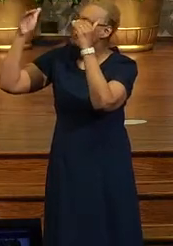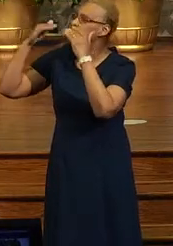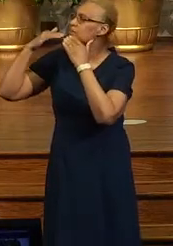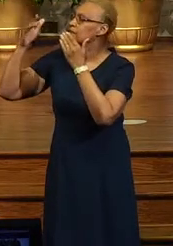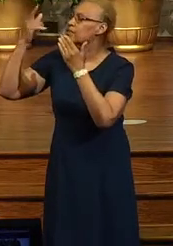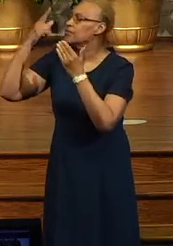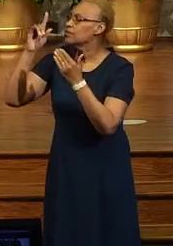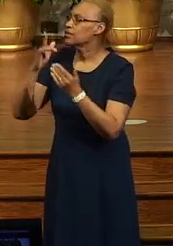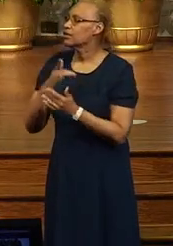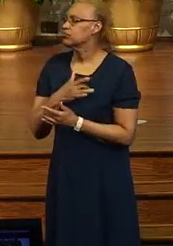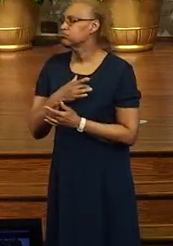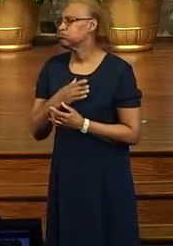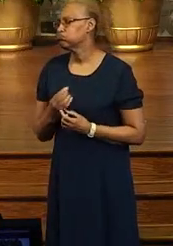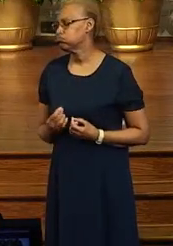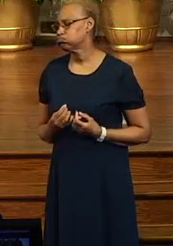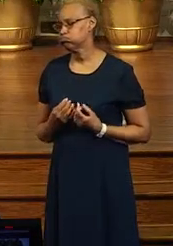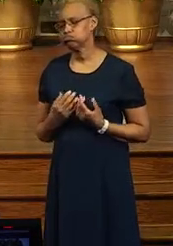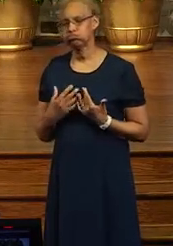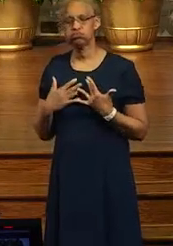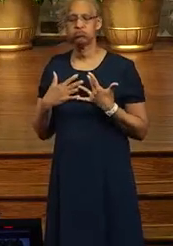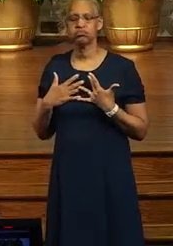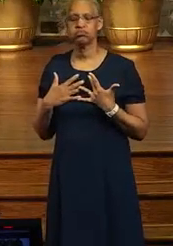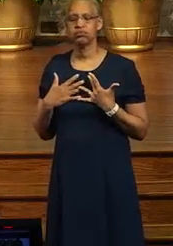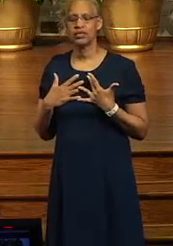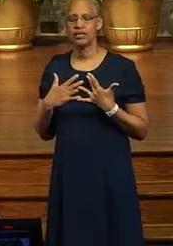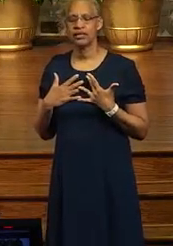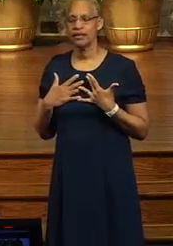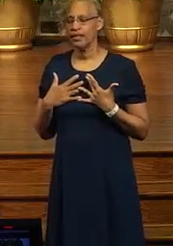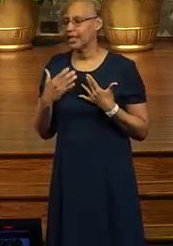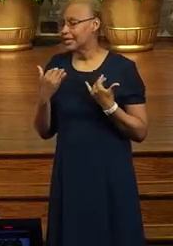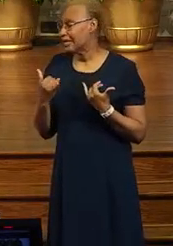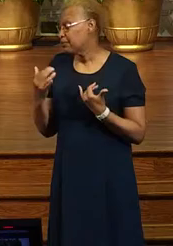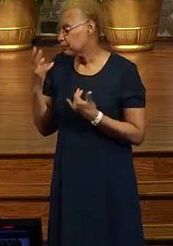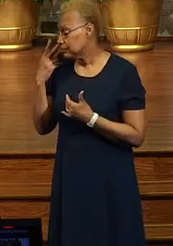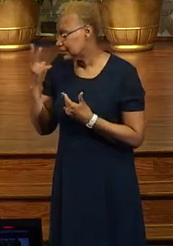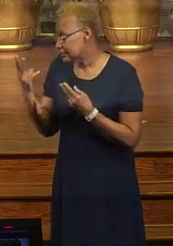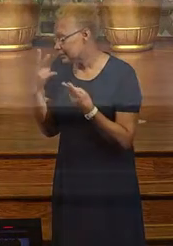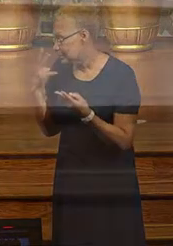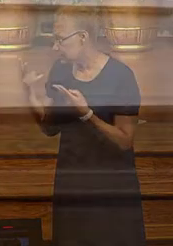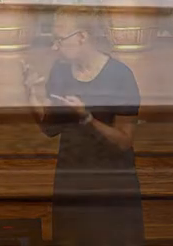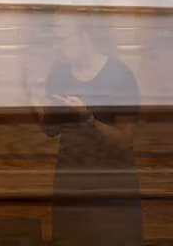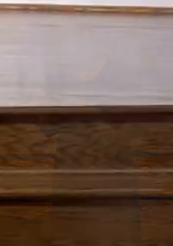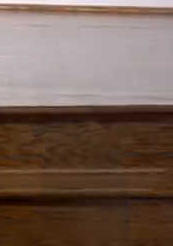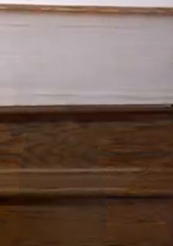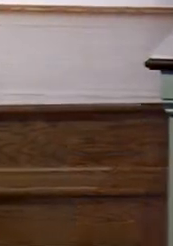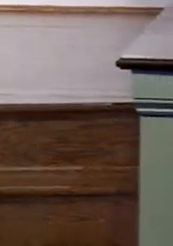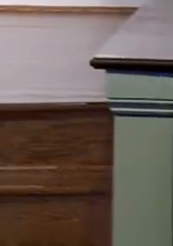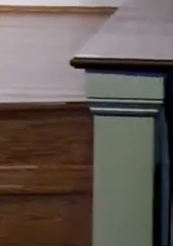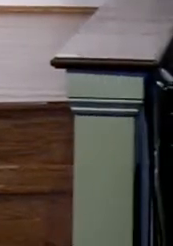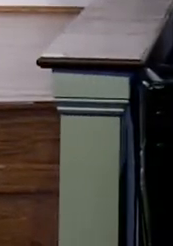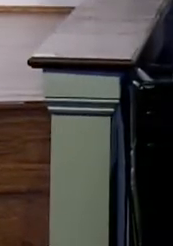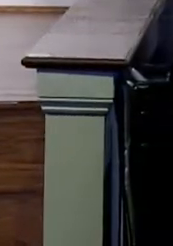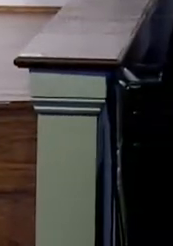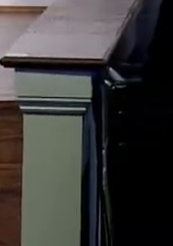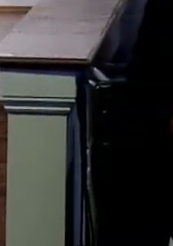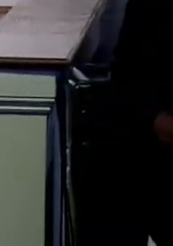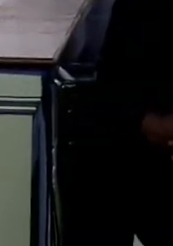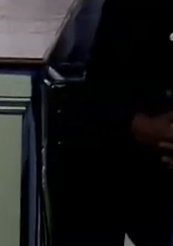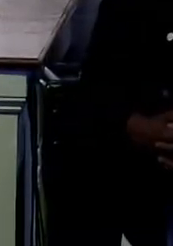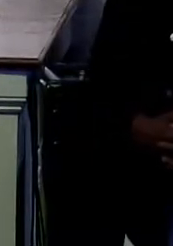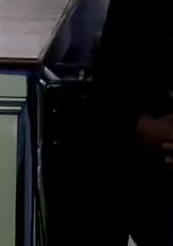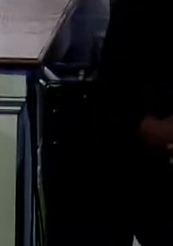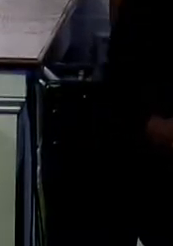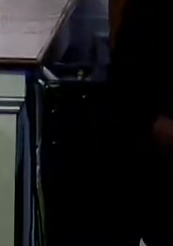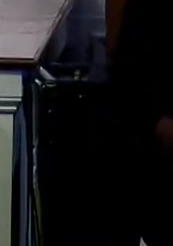Hearts have felt, or ears have heard, and now what our eyes have seen. Damaged but